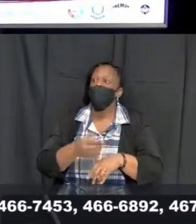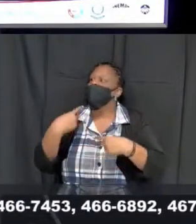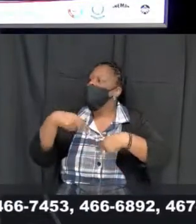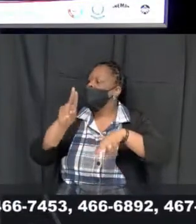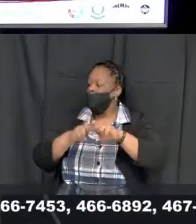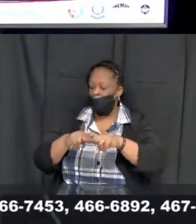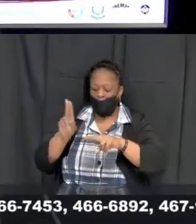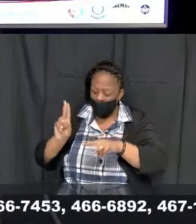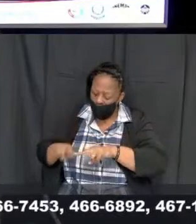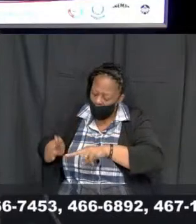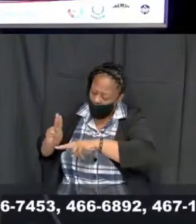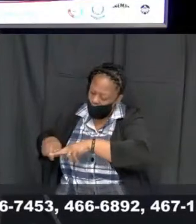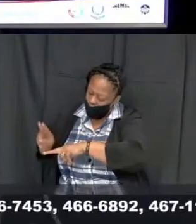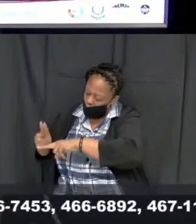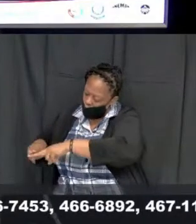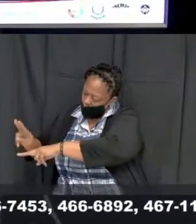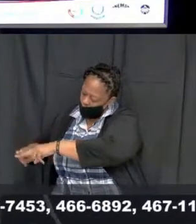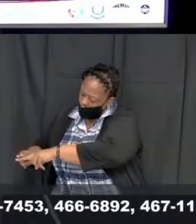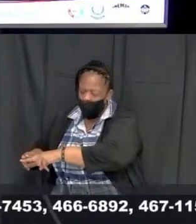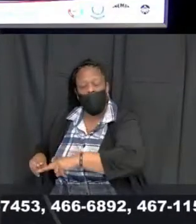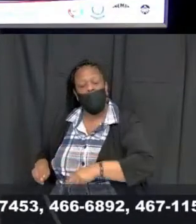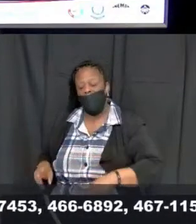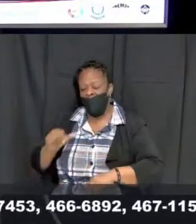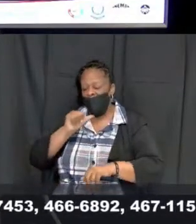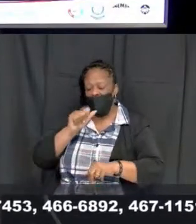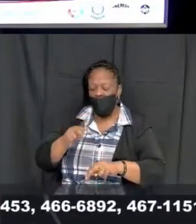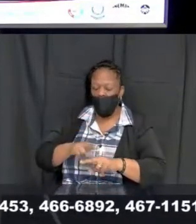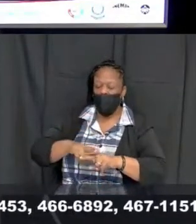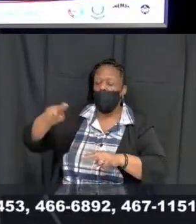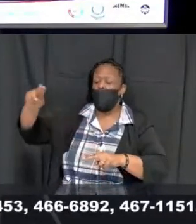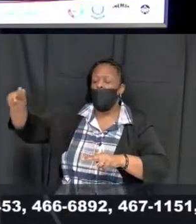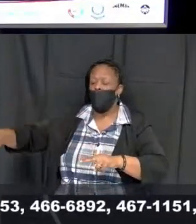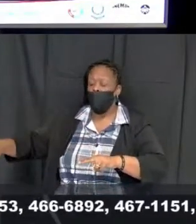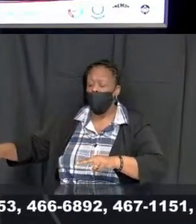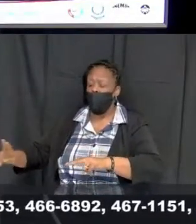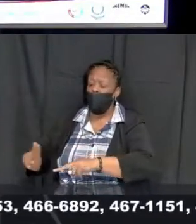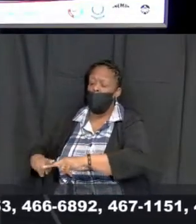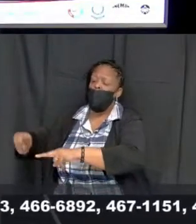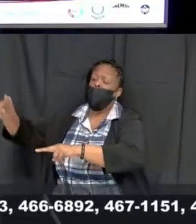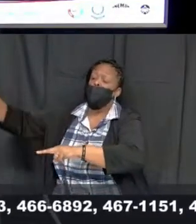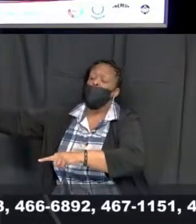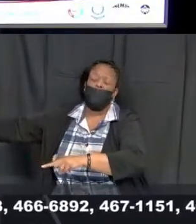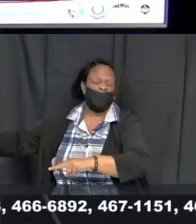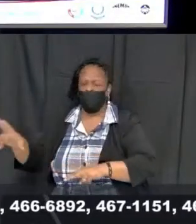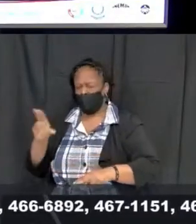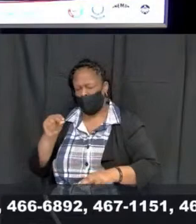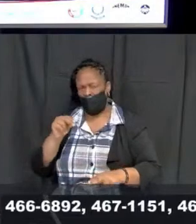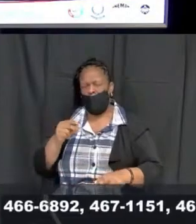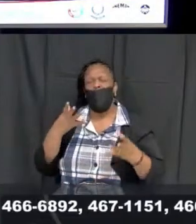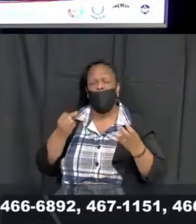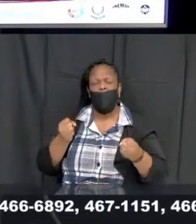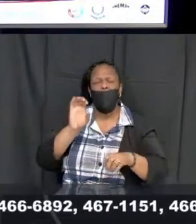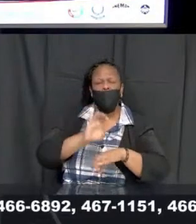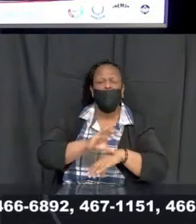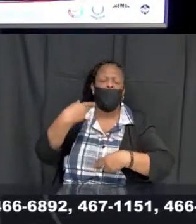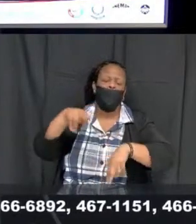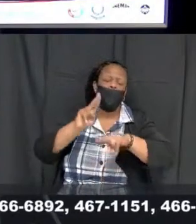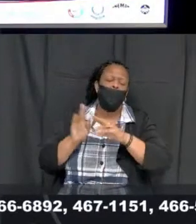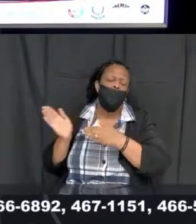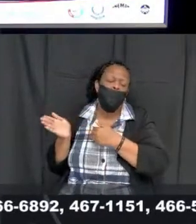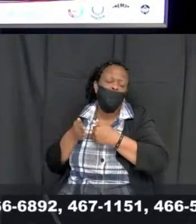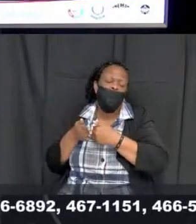Carnival, that can be jeopardized. One of the #1 leading economies in OECS can be